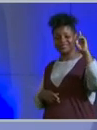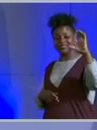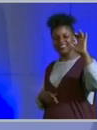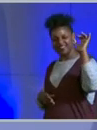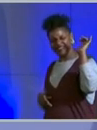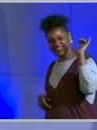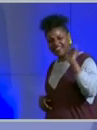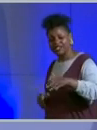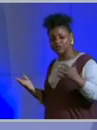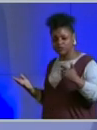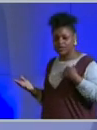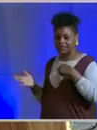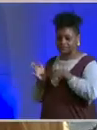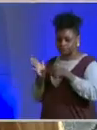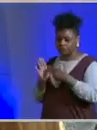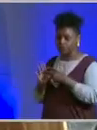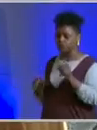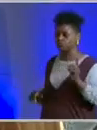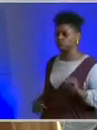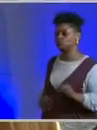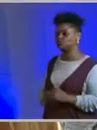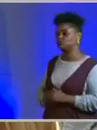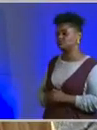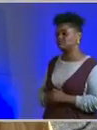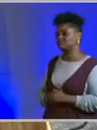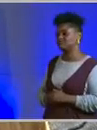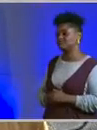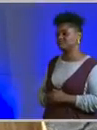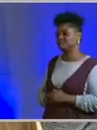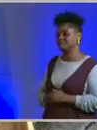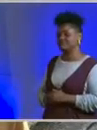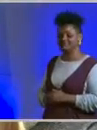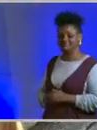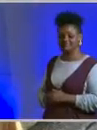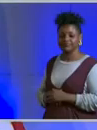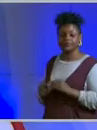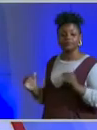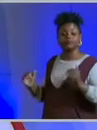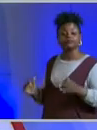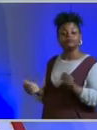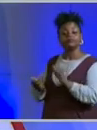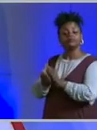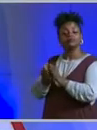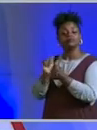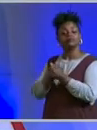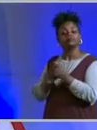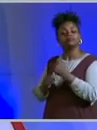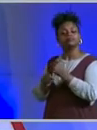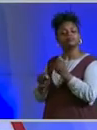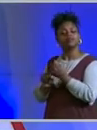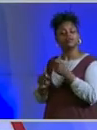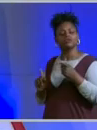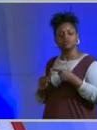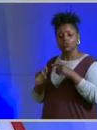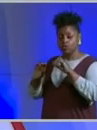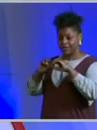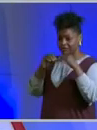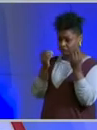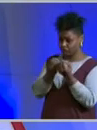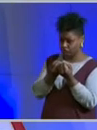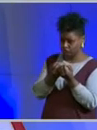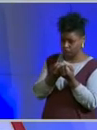intend to do. In part of the changes that we're making to our organization